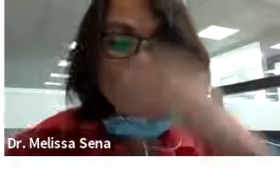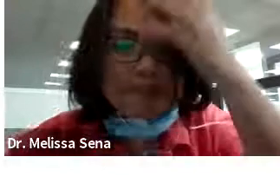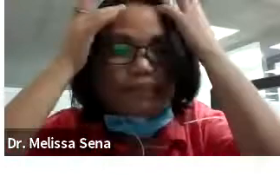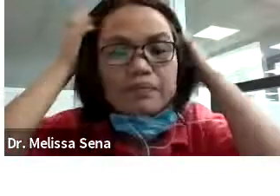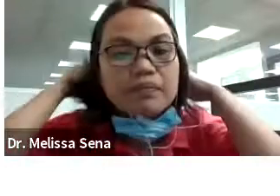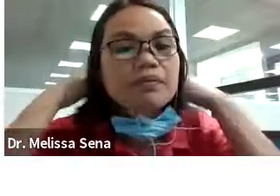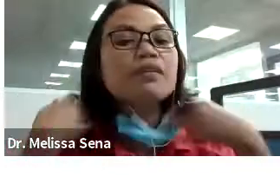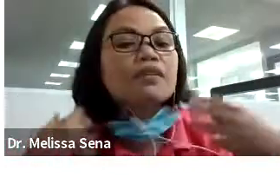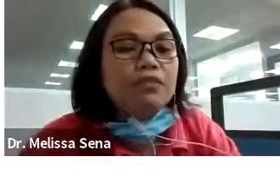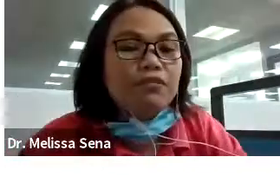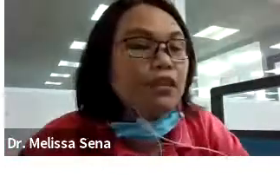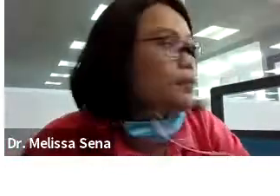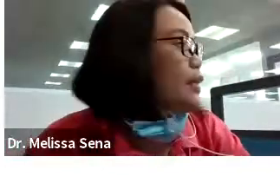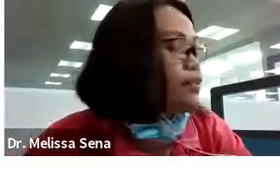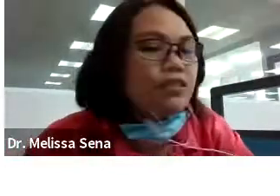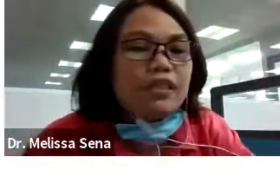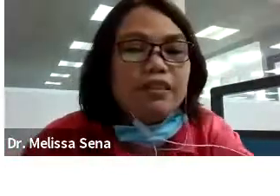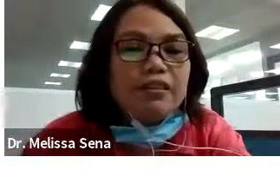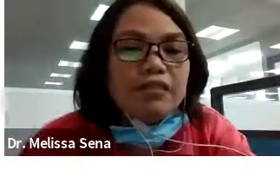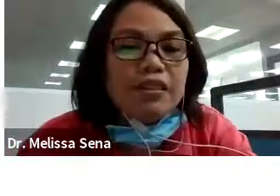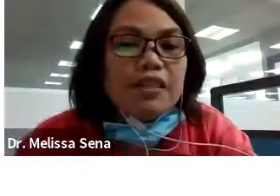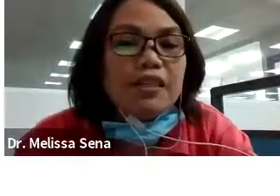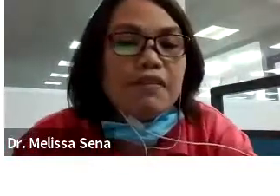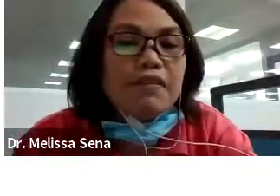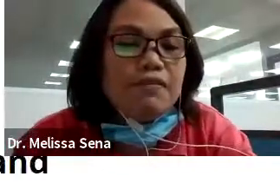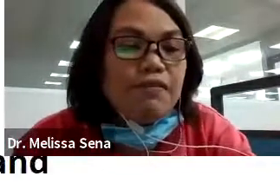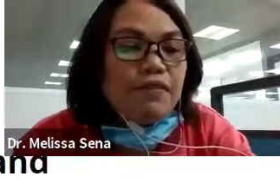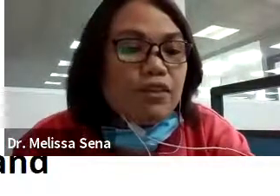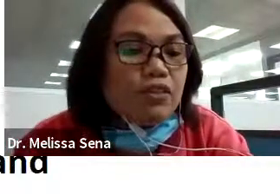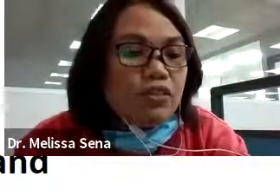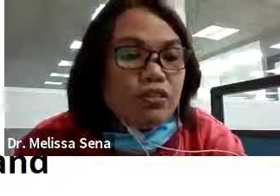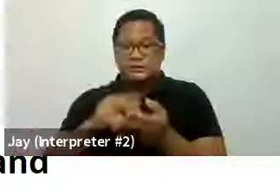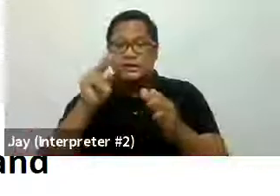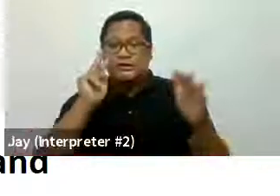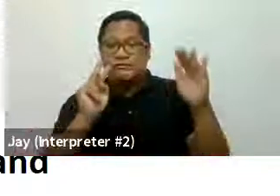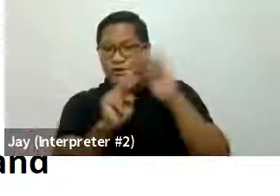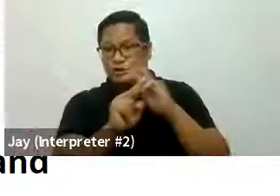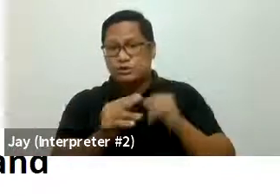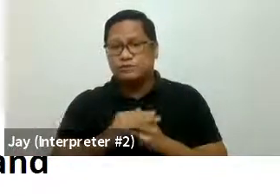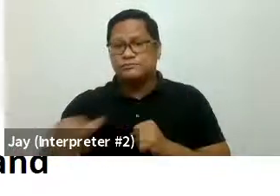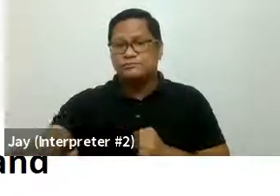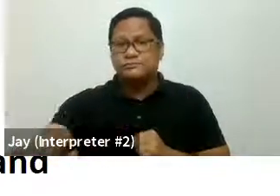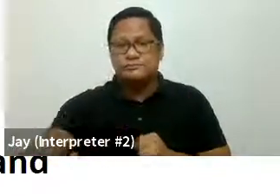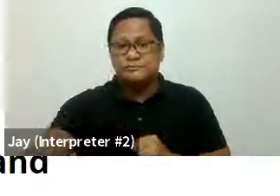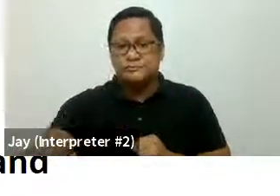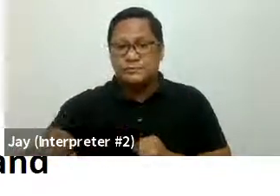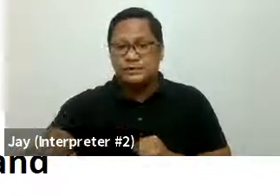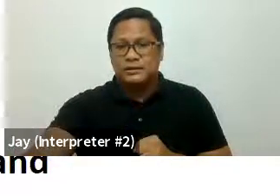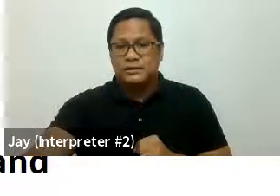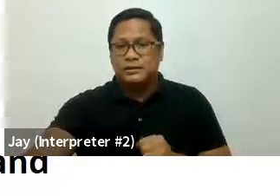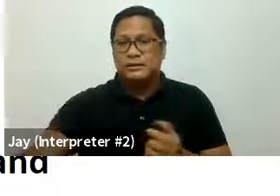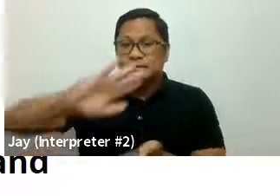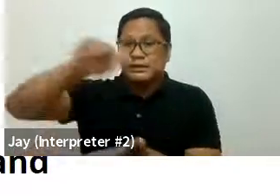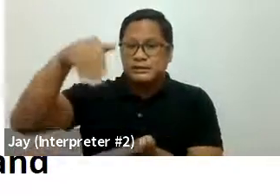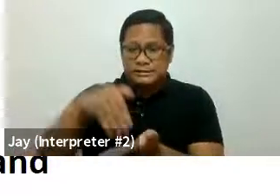Center. So the Philippine Cancer Center is envisioned to be the center of excellence